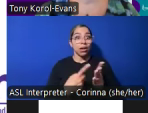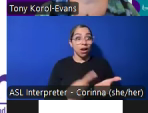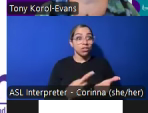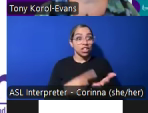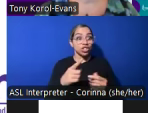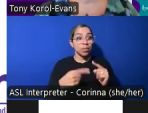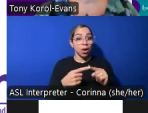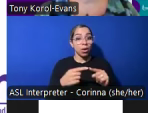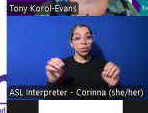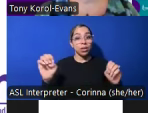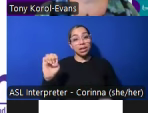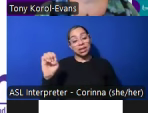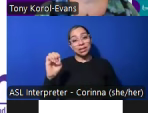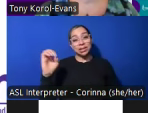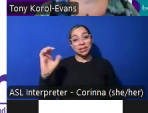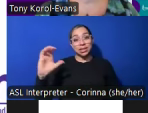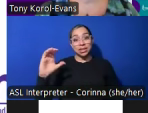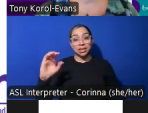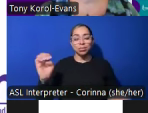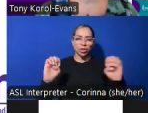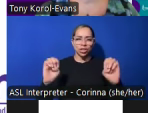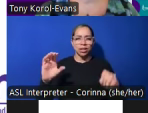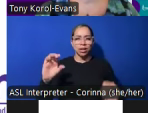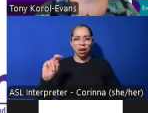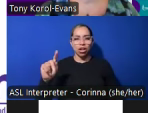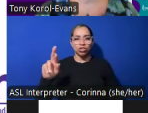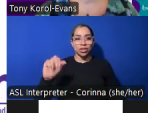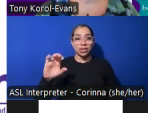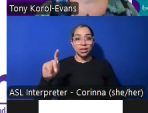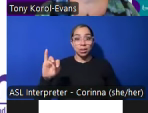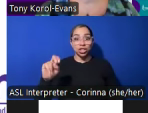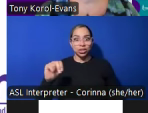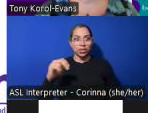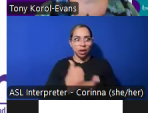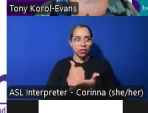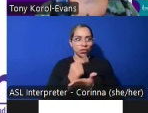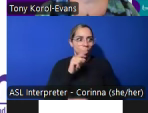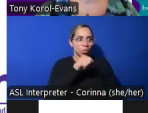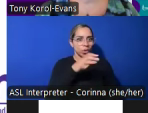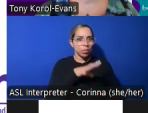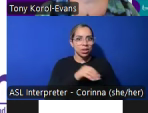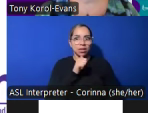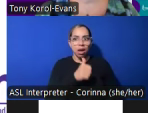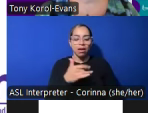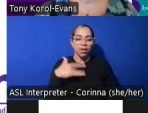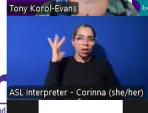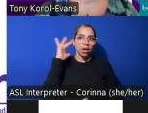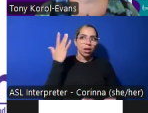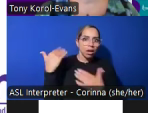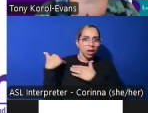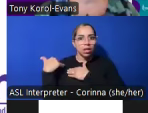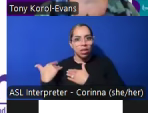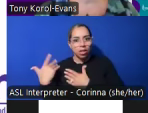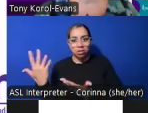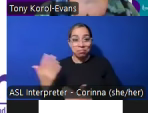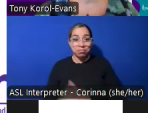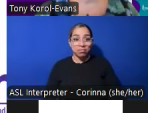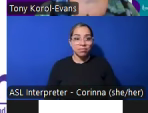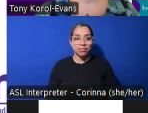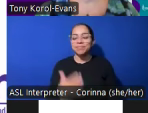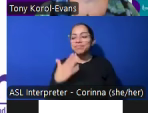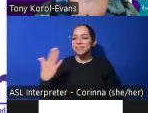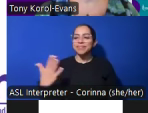contraception was really helpful for the woman that we were working with, not something that was a burden. Thanks.